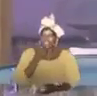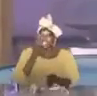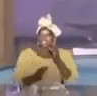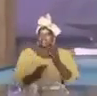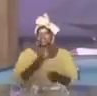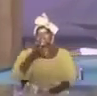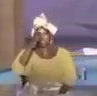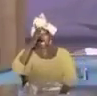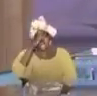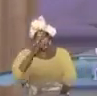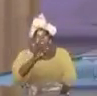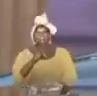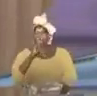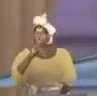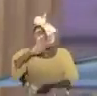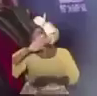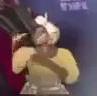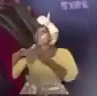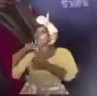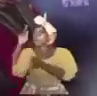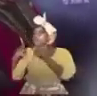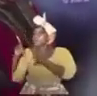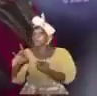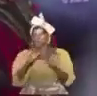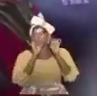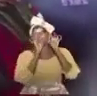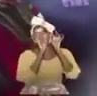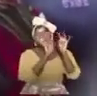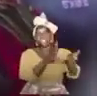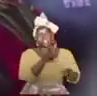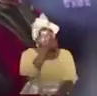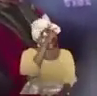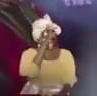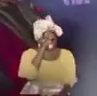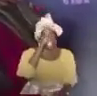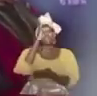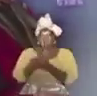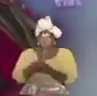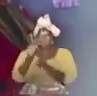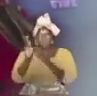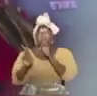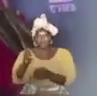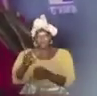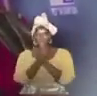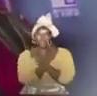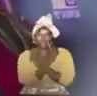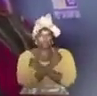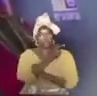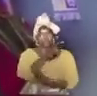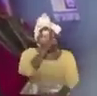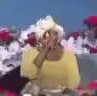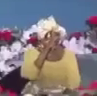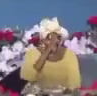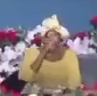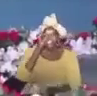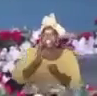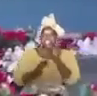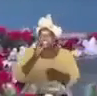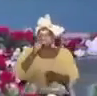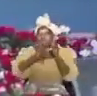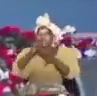not everybody that hates him. Hallelujah. There are people who love him. So if everybody around you hates